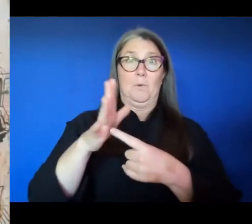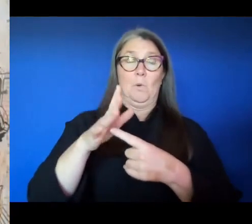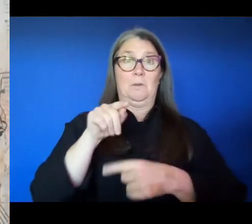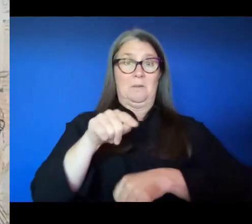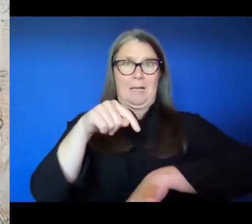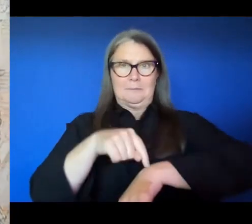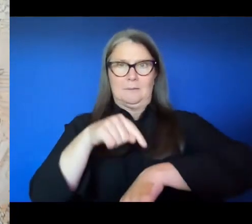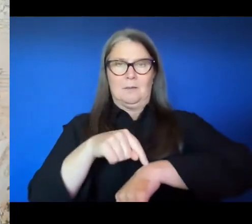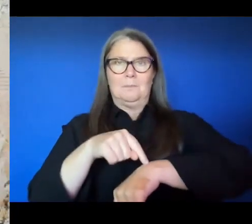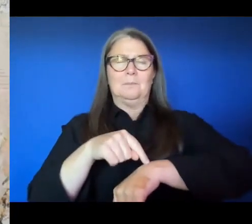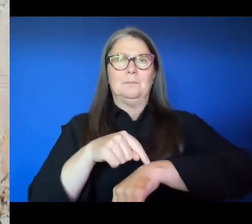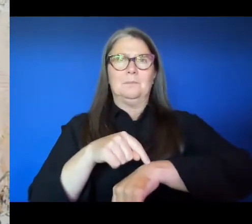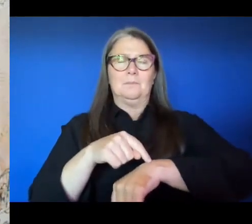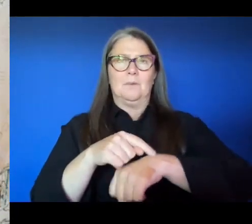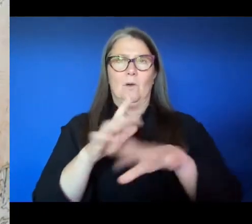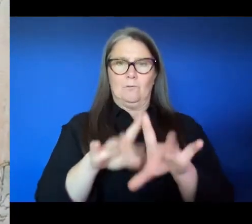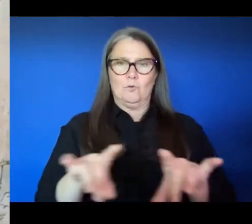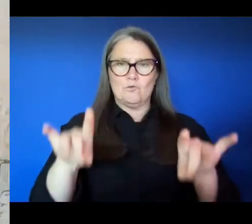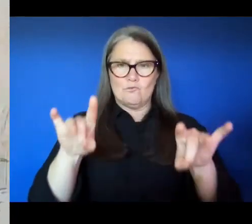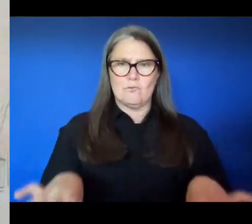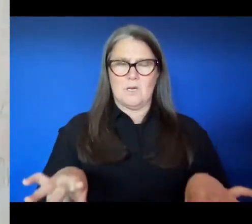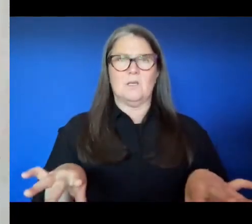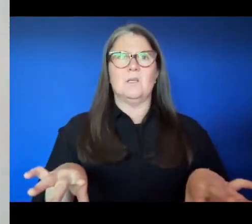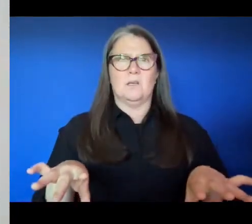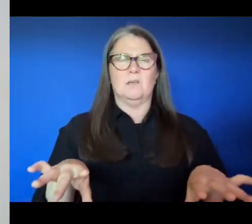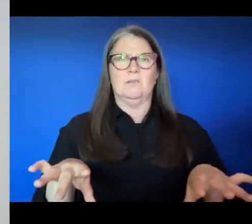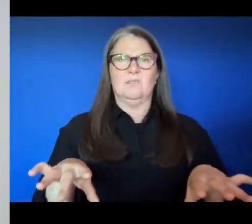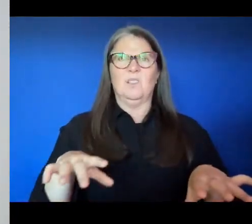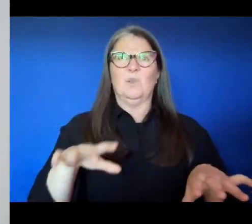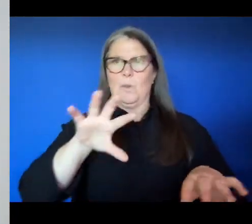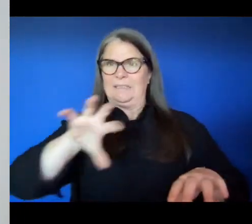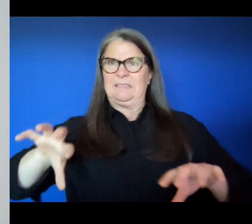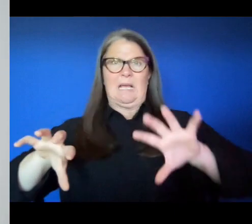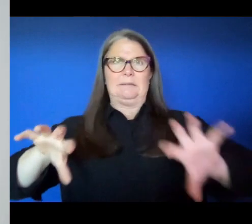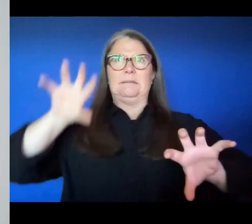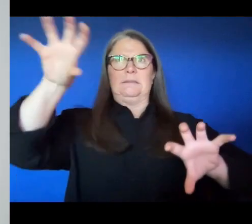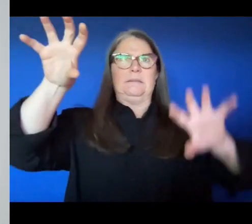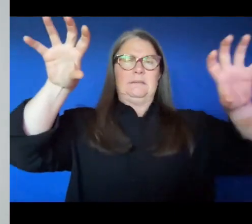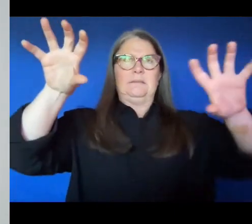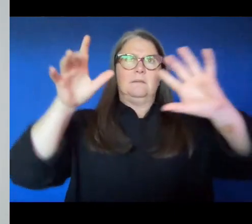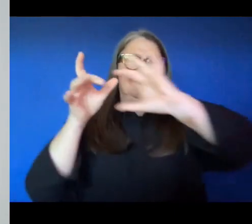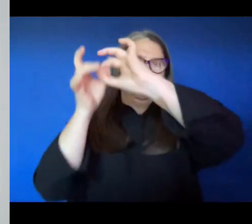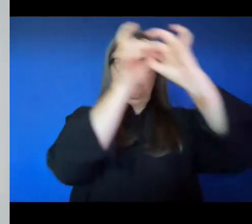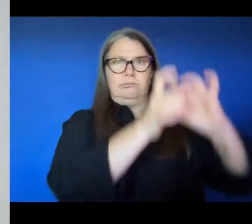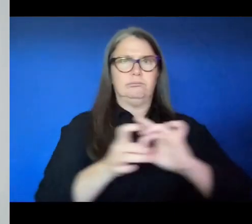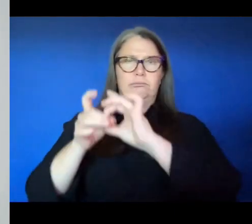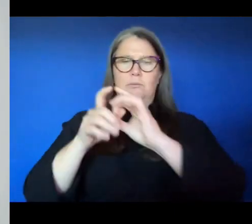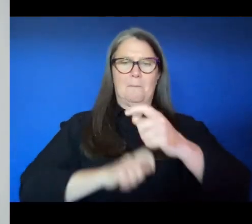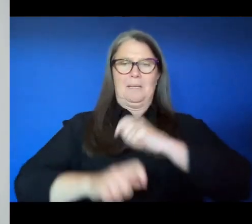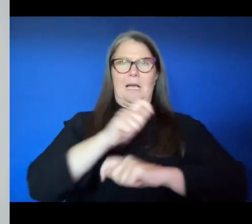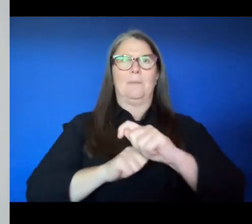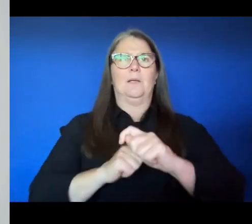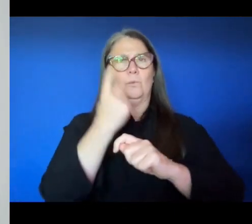this continent into so-called Australia. And he gave an oration in